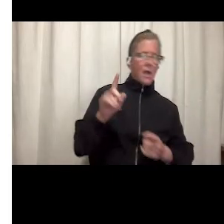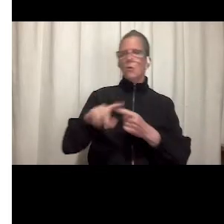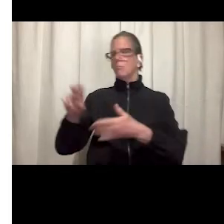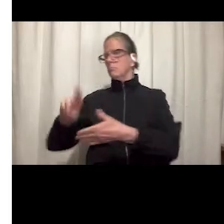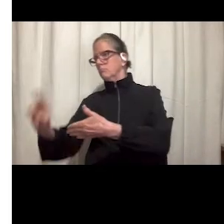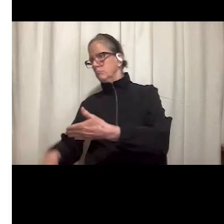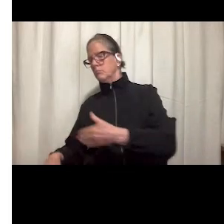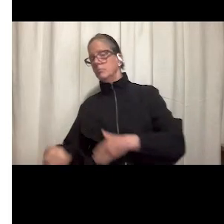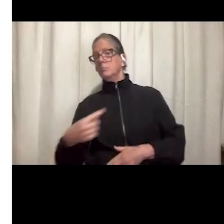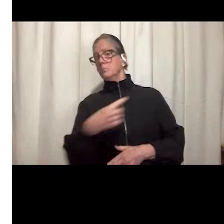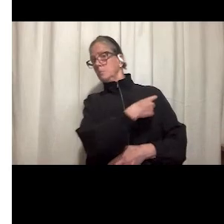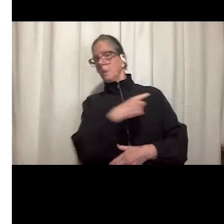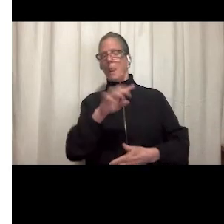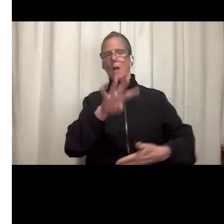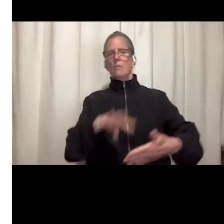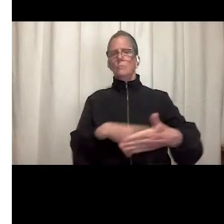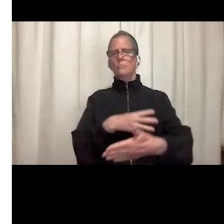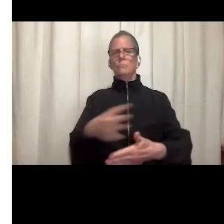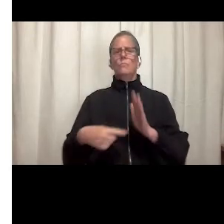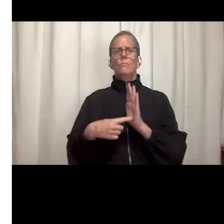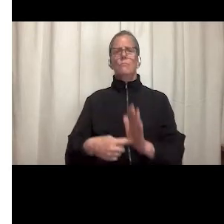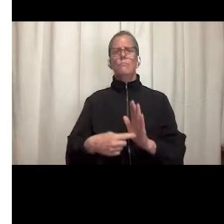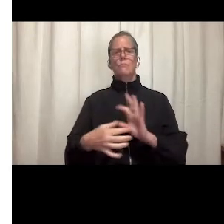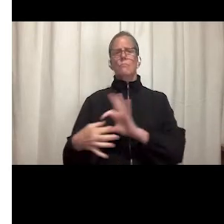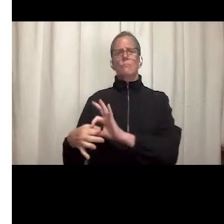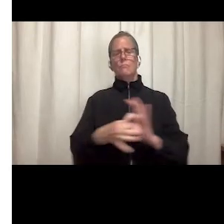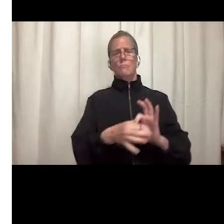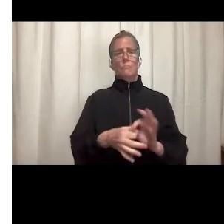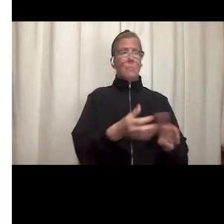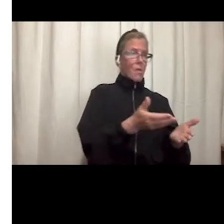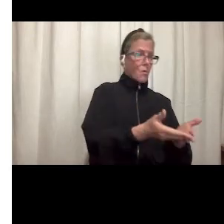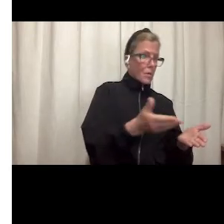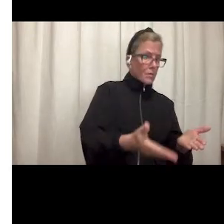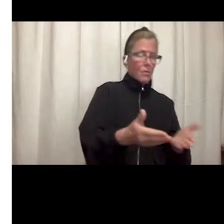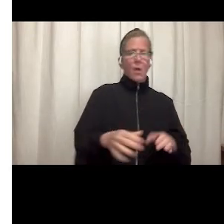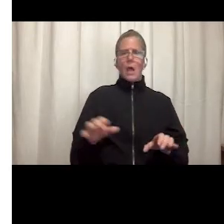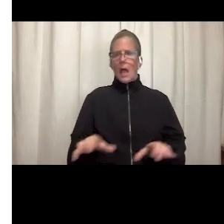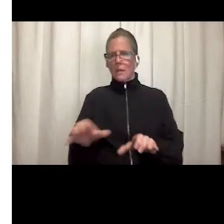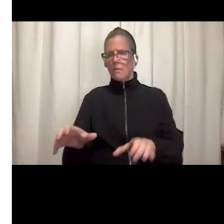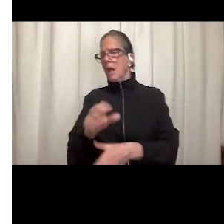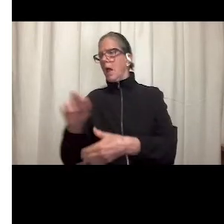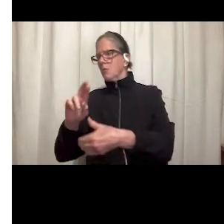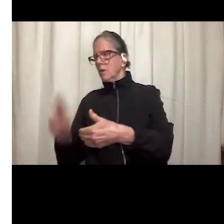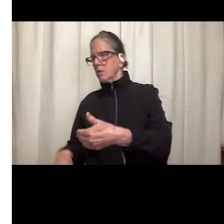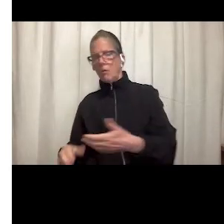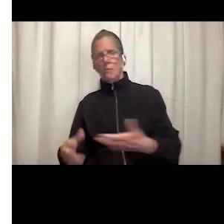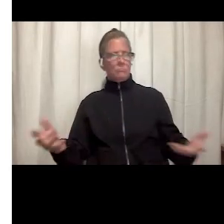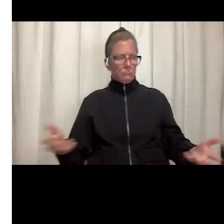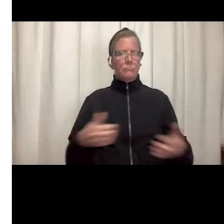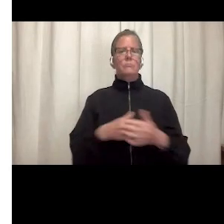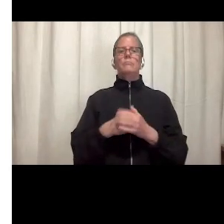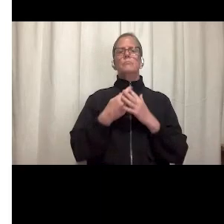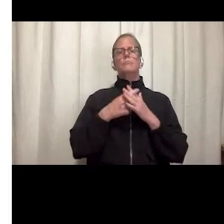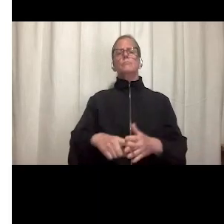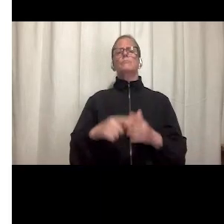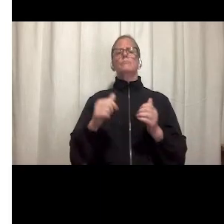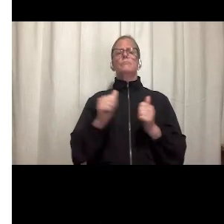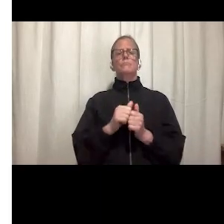tables that show the relationship between resources, activities, and results. We start with